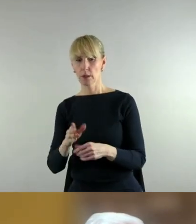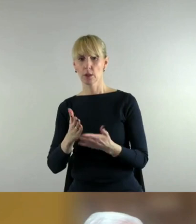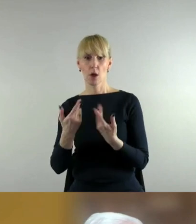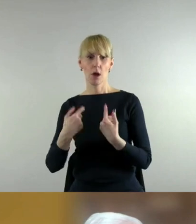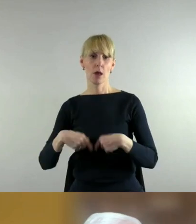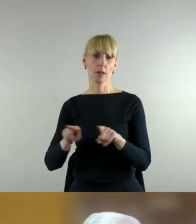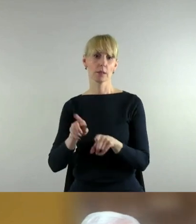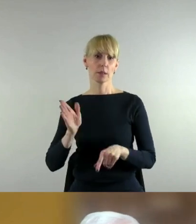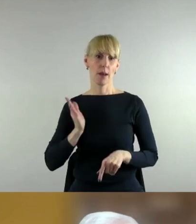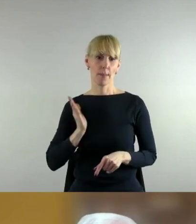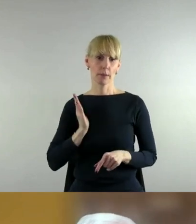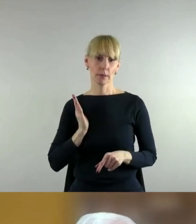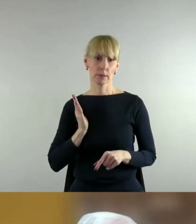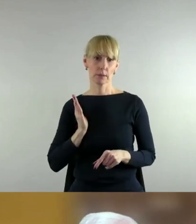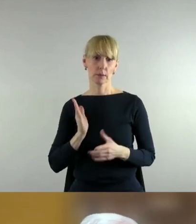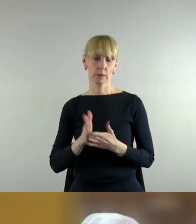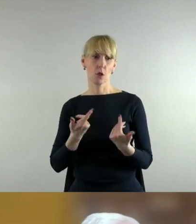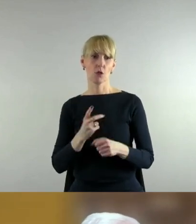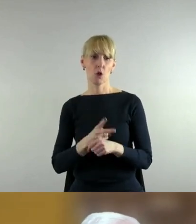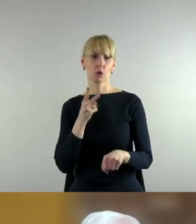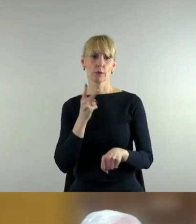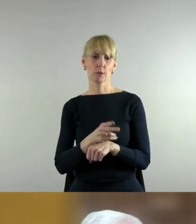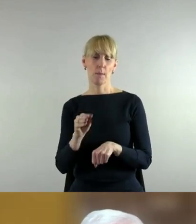way to